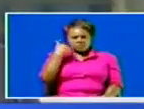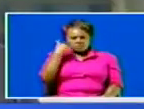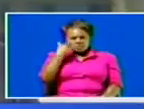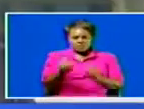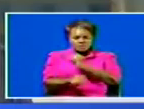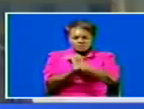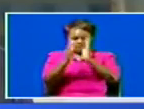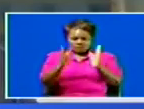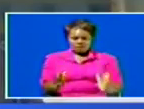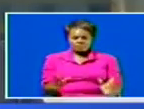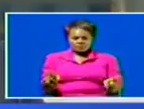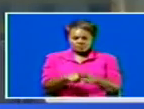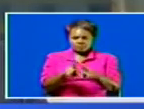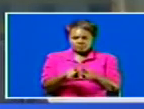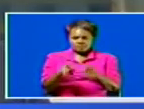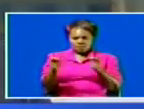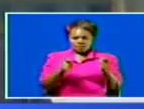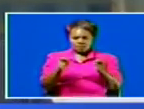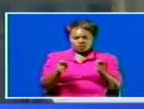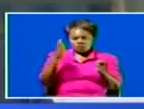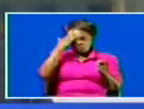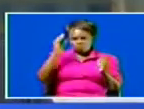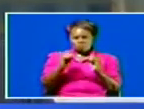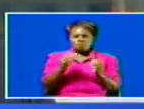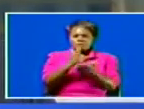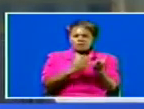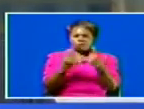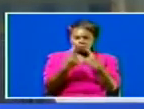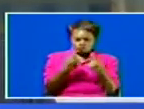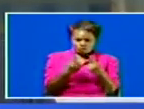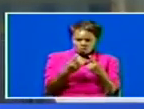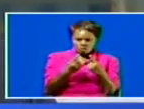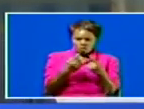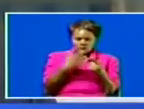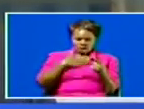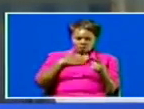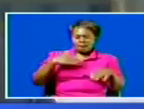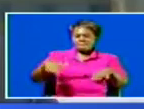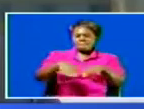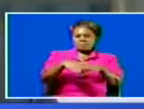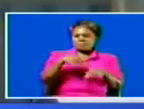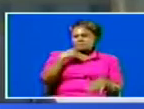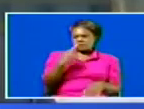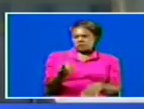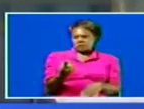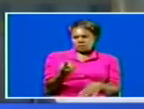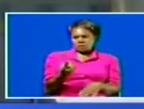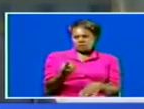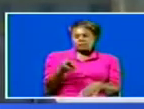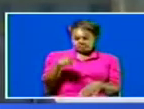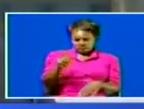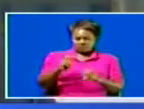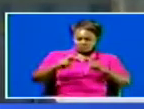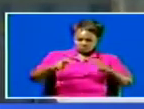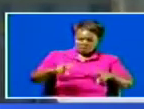who even the administration may not know. Some of them, we have talked with them, they are our people, and they are telling us they are also still finding out. So